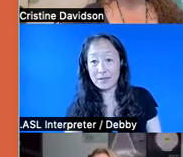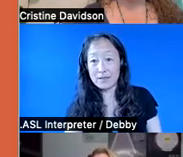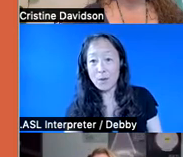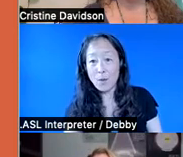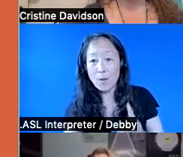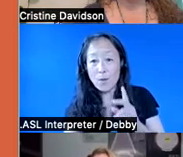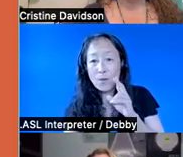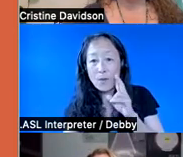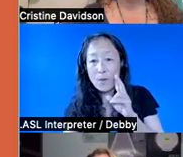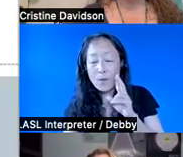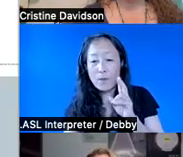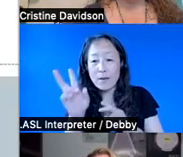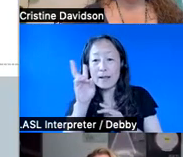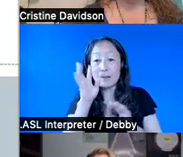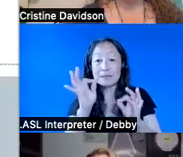slide.